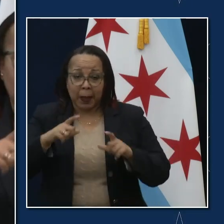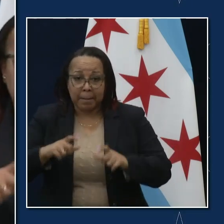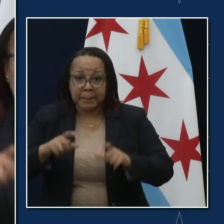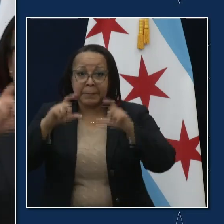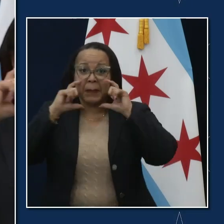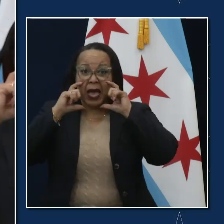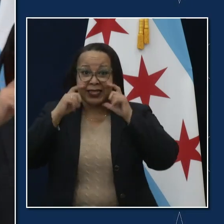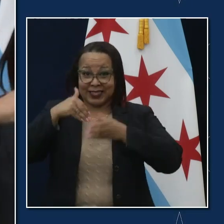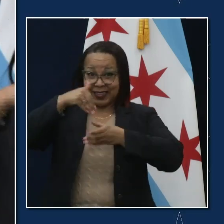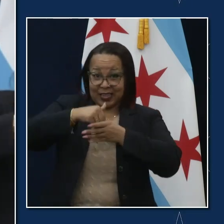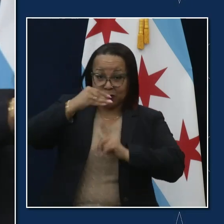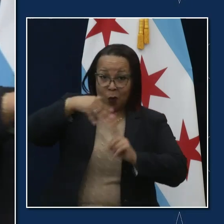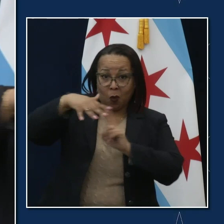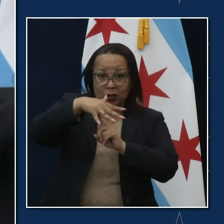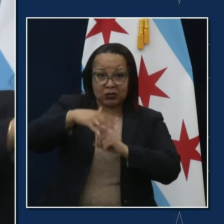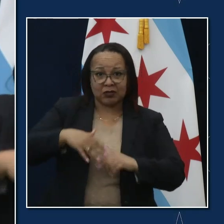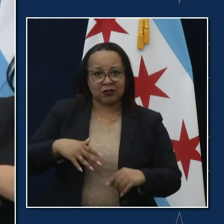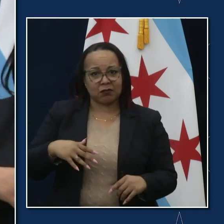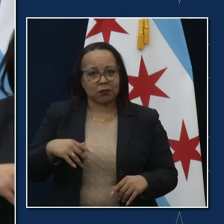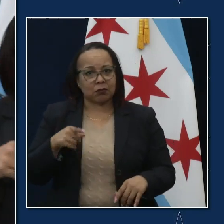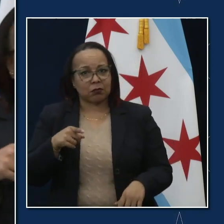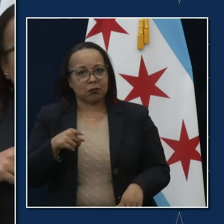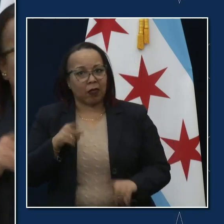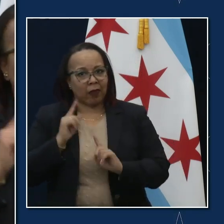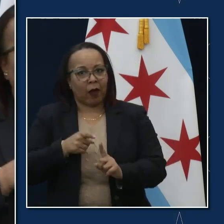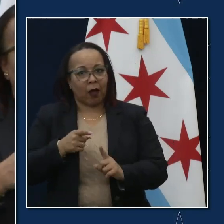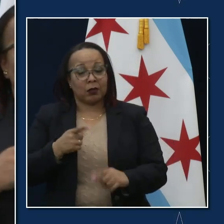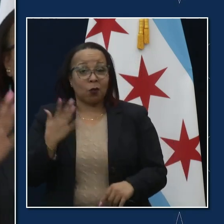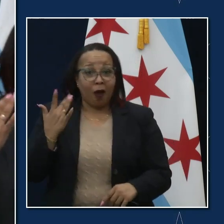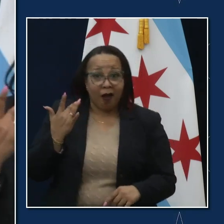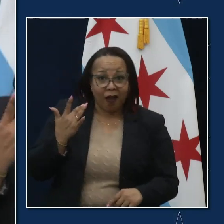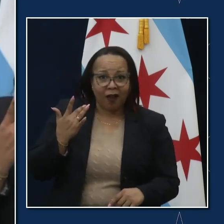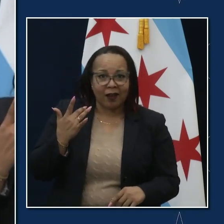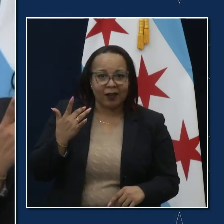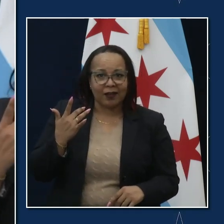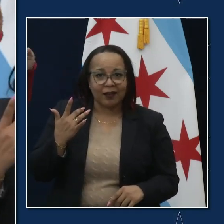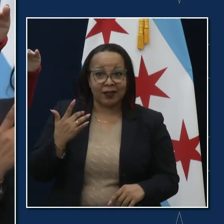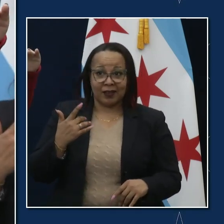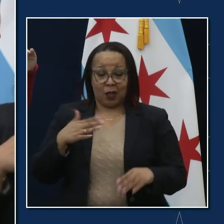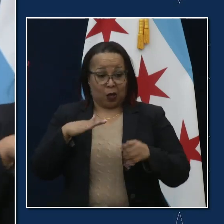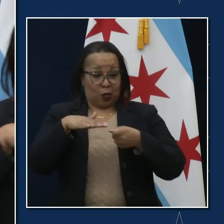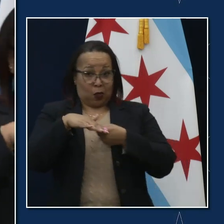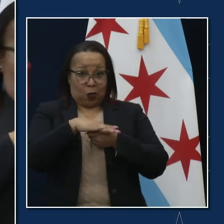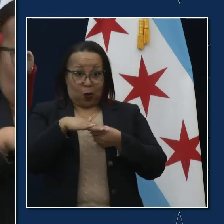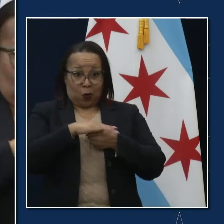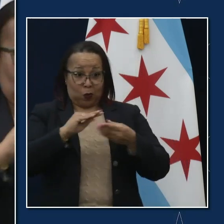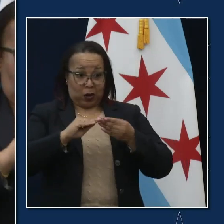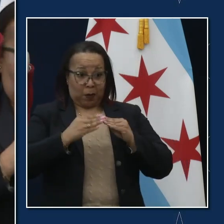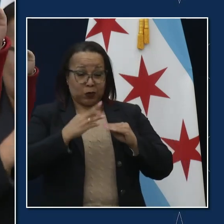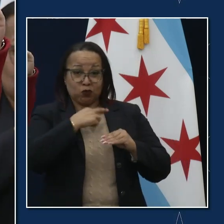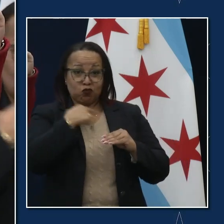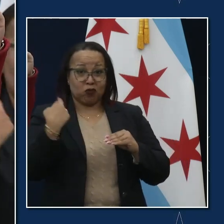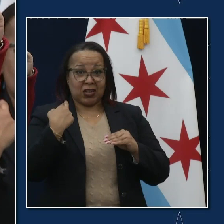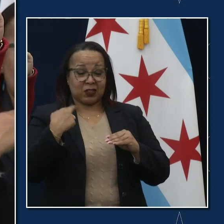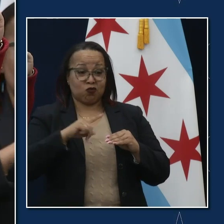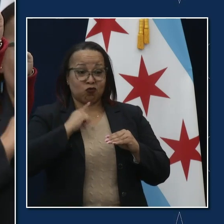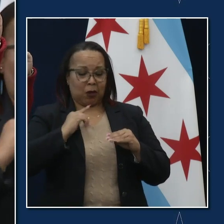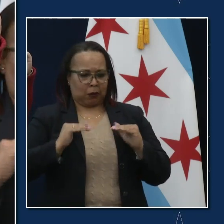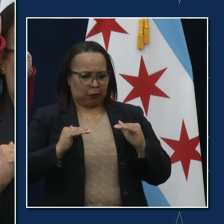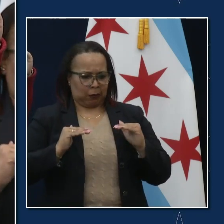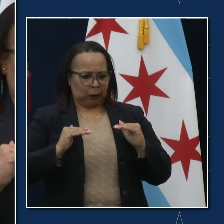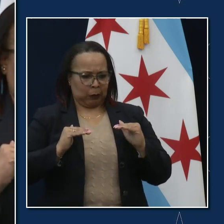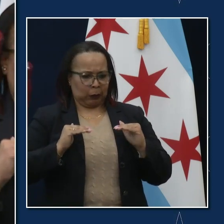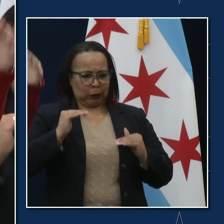on indoors, we mean it. And we mean it because our local risk has hit a high enough